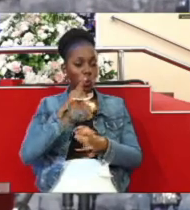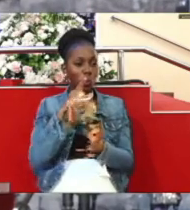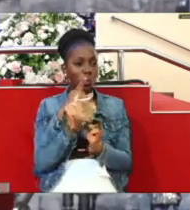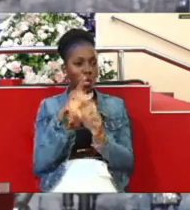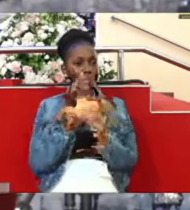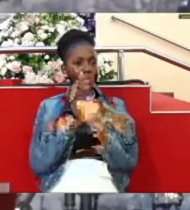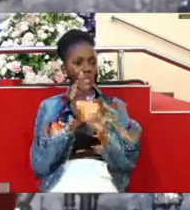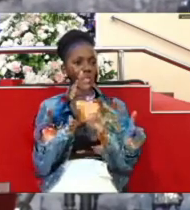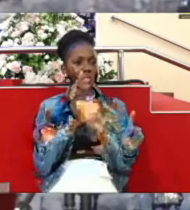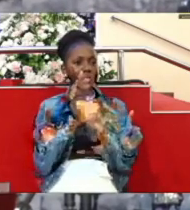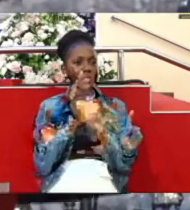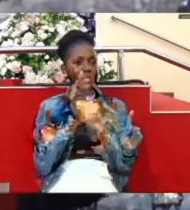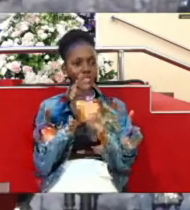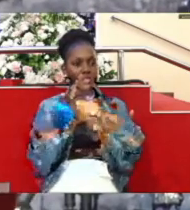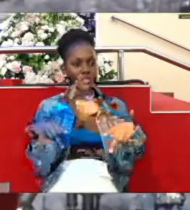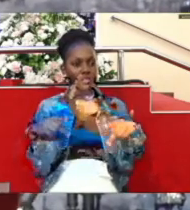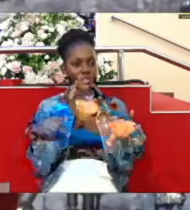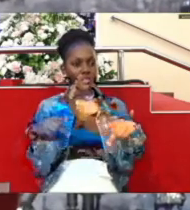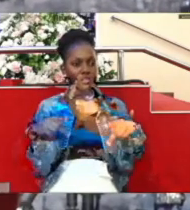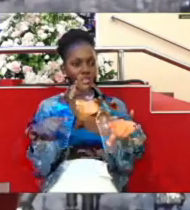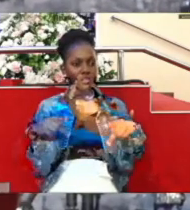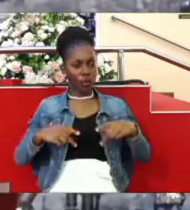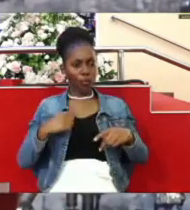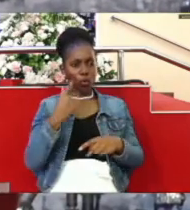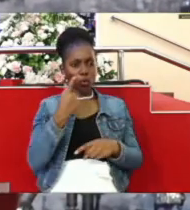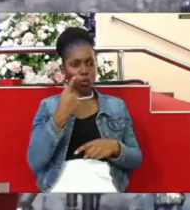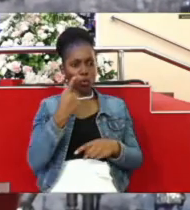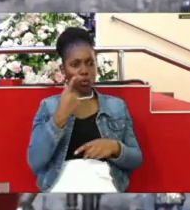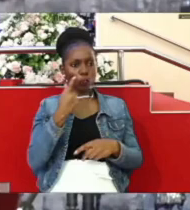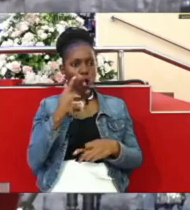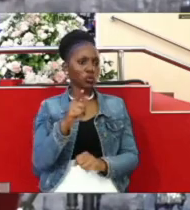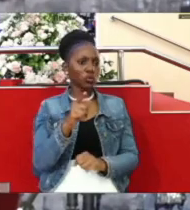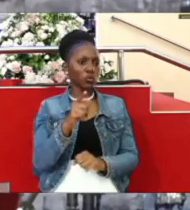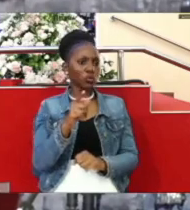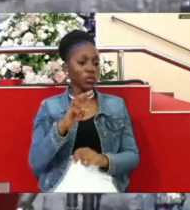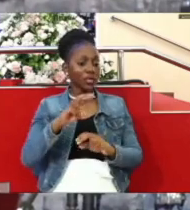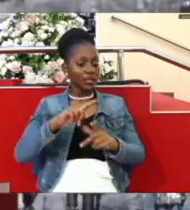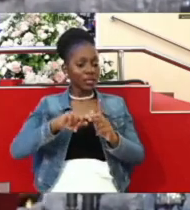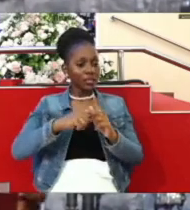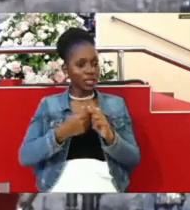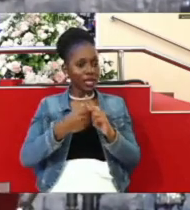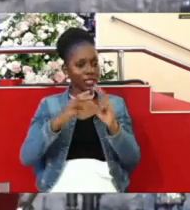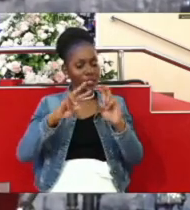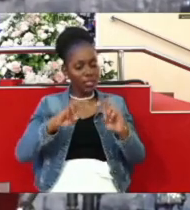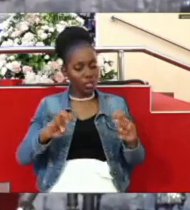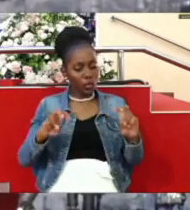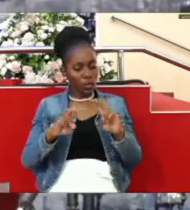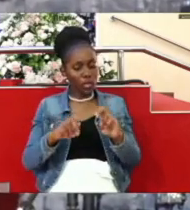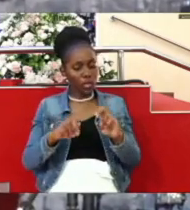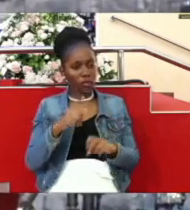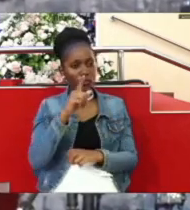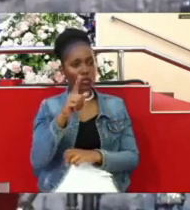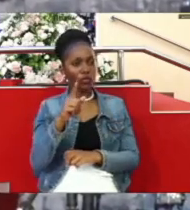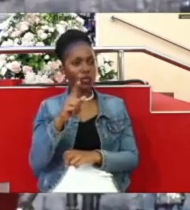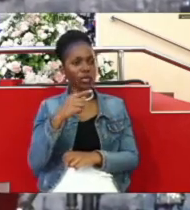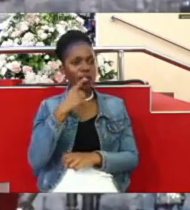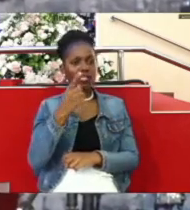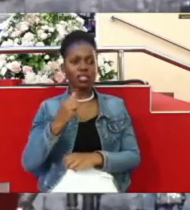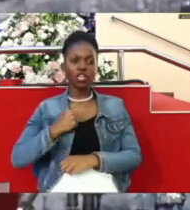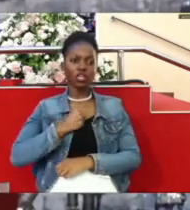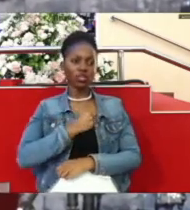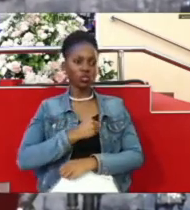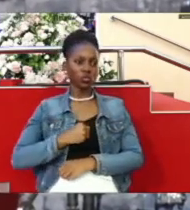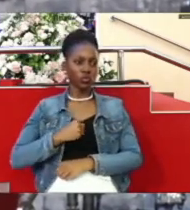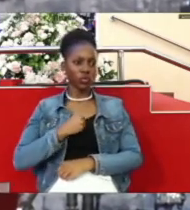wale ambao walikufukuza, now they come back to you. Wanakuja kwako. And they seek peace. Na wanatafuta amani. And